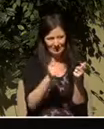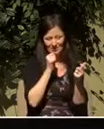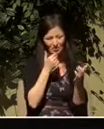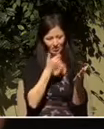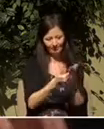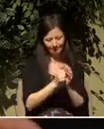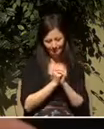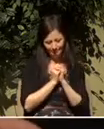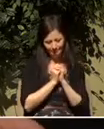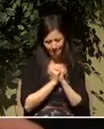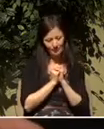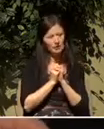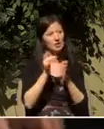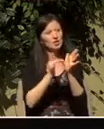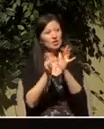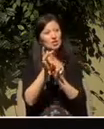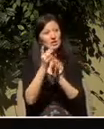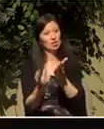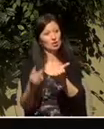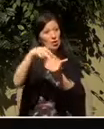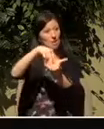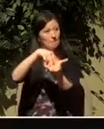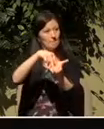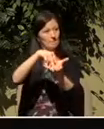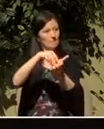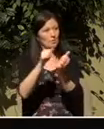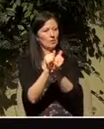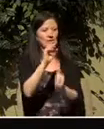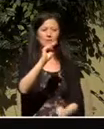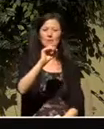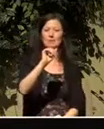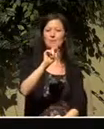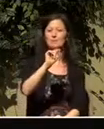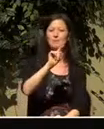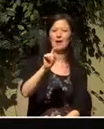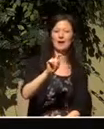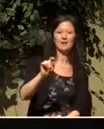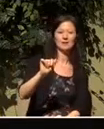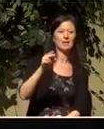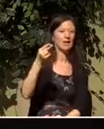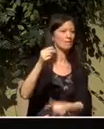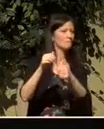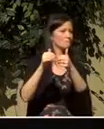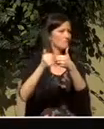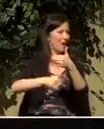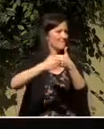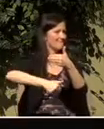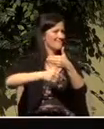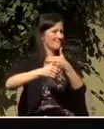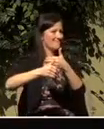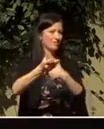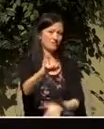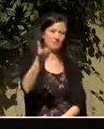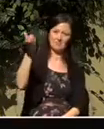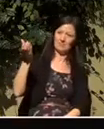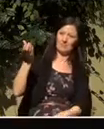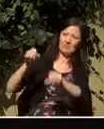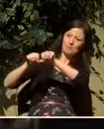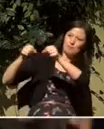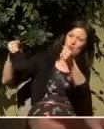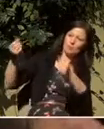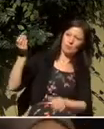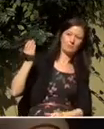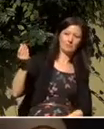He took the matzah bread and he gave thanks, and then he broke it and said, this is